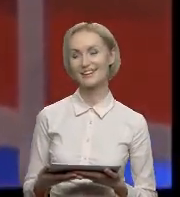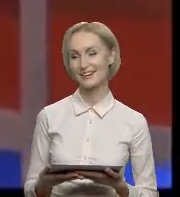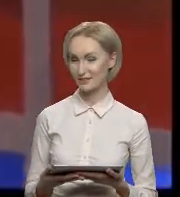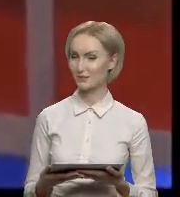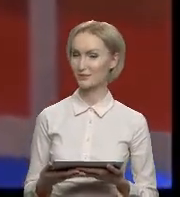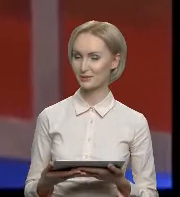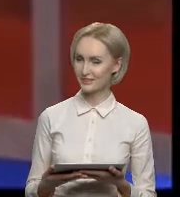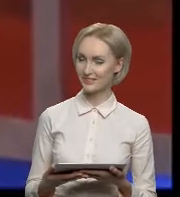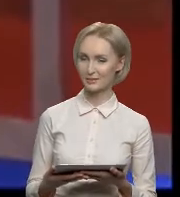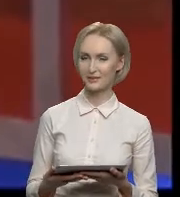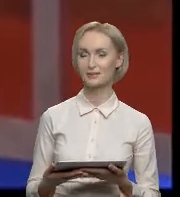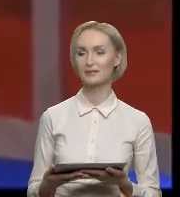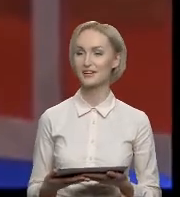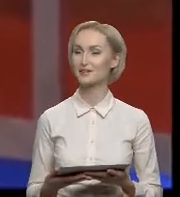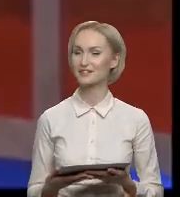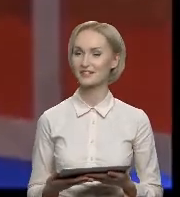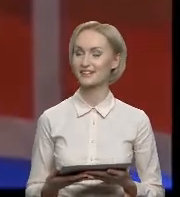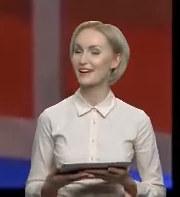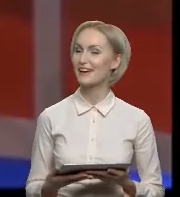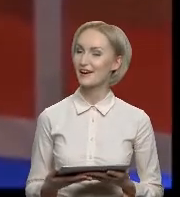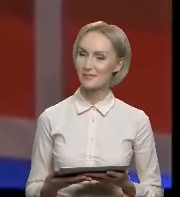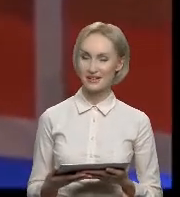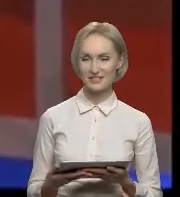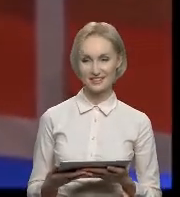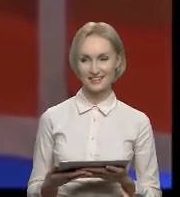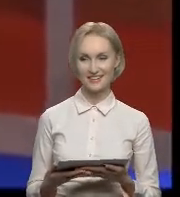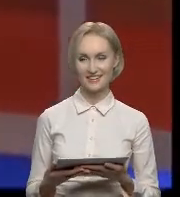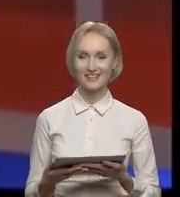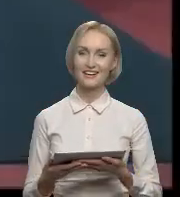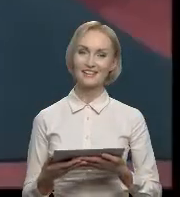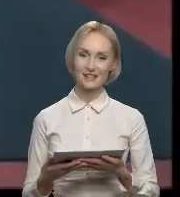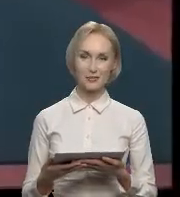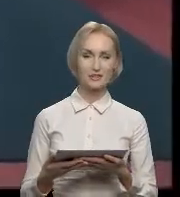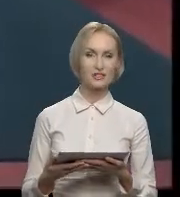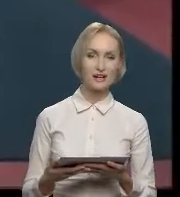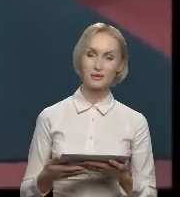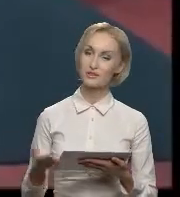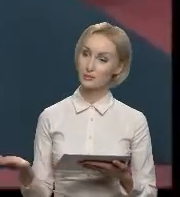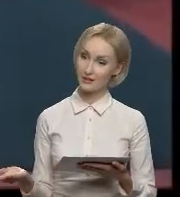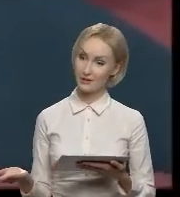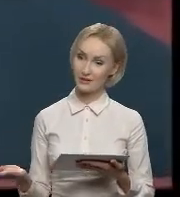deny, but look what I have in my hand. DNA test results are right here.